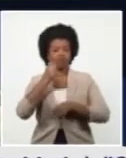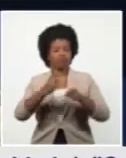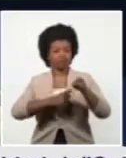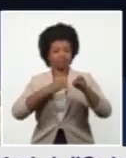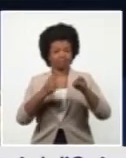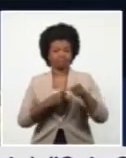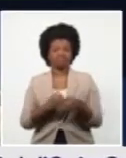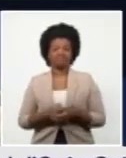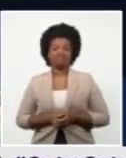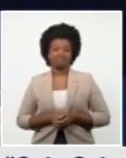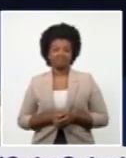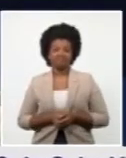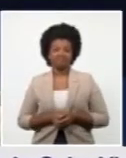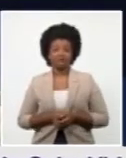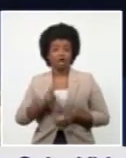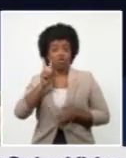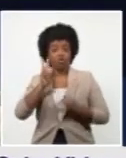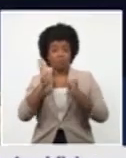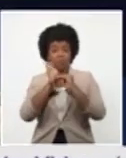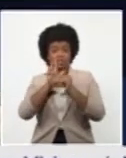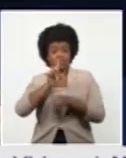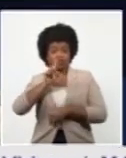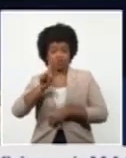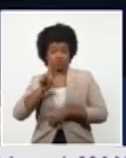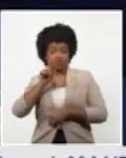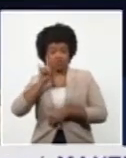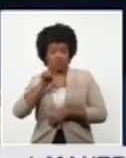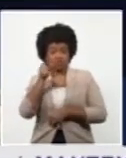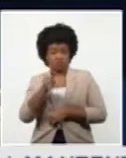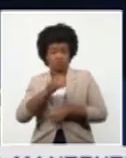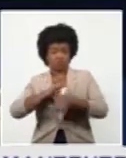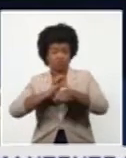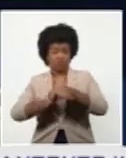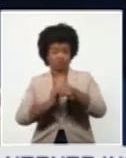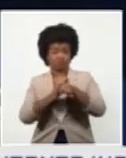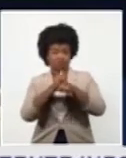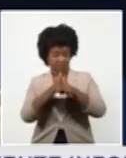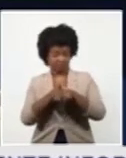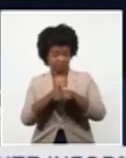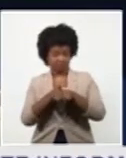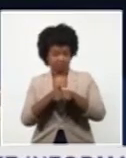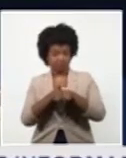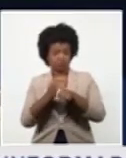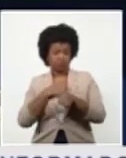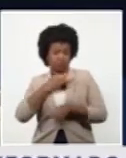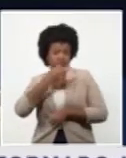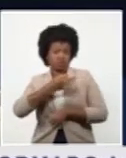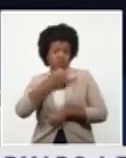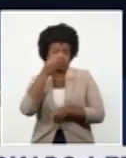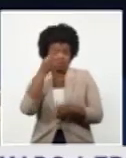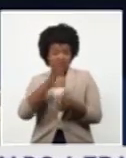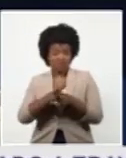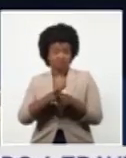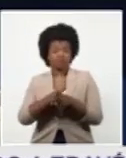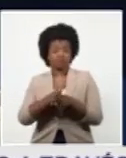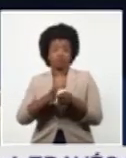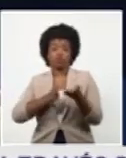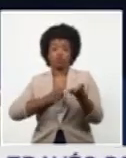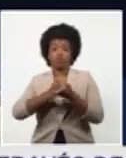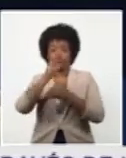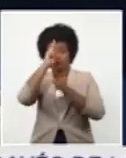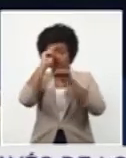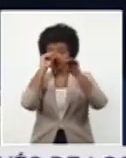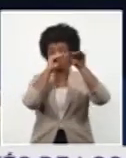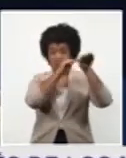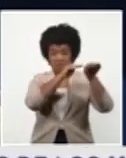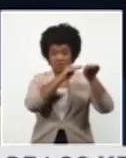And this shows that we can and that we will achieve this control all over the country. Of